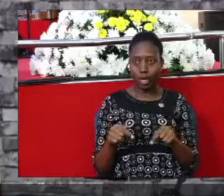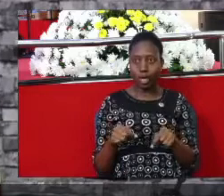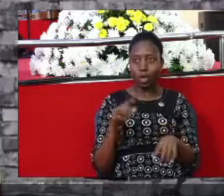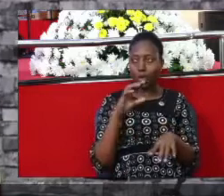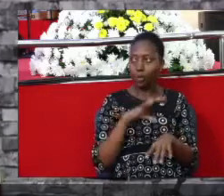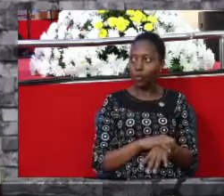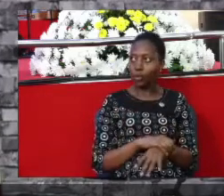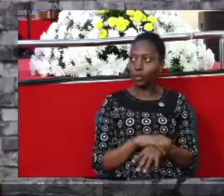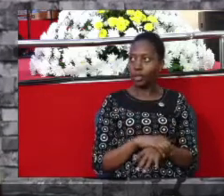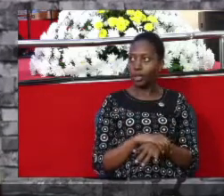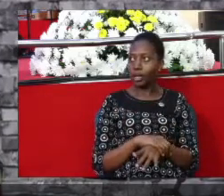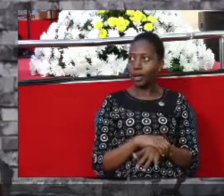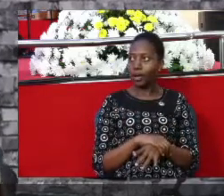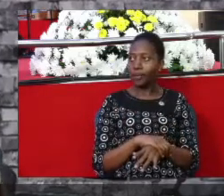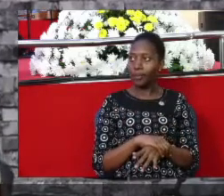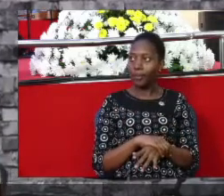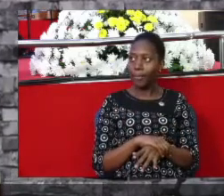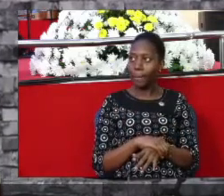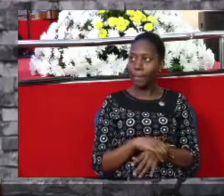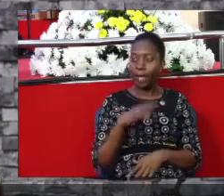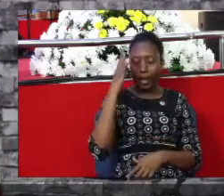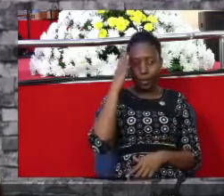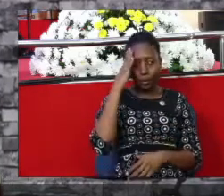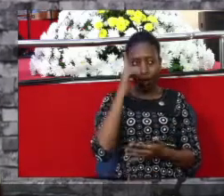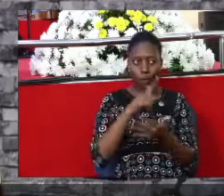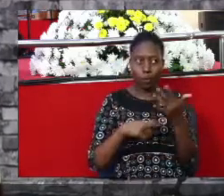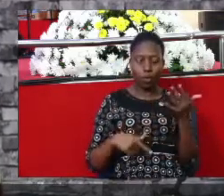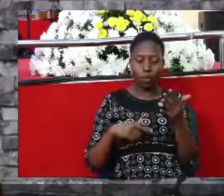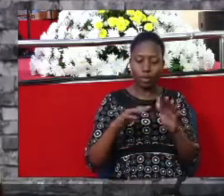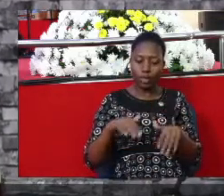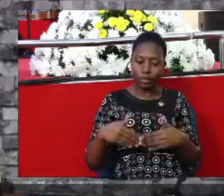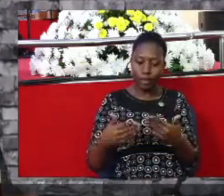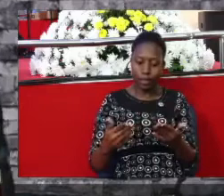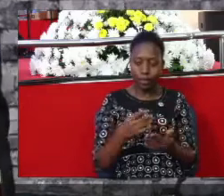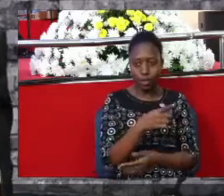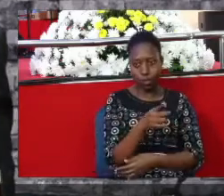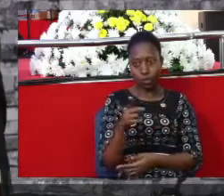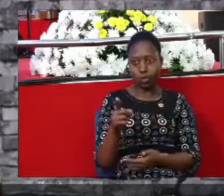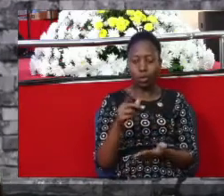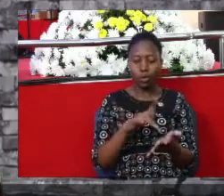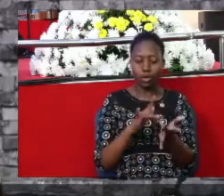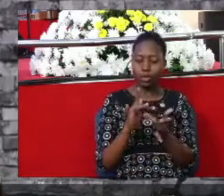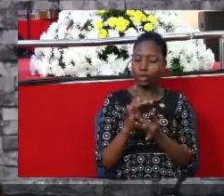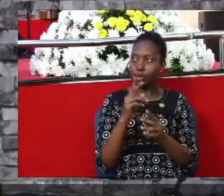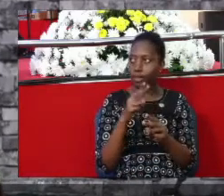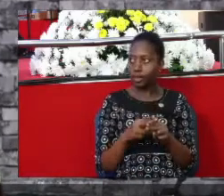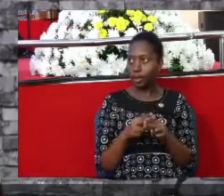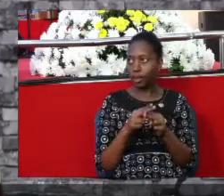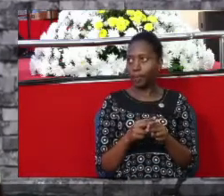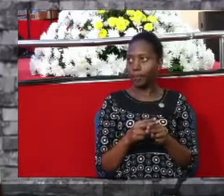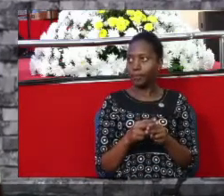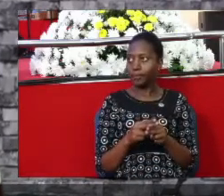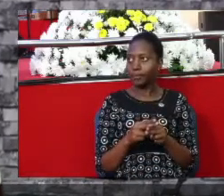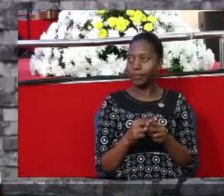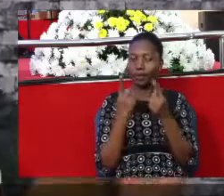uko na kipande, and you know what? It is going to be released to you in the name of the Lord. Let's